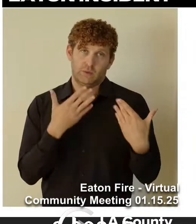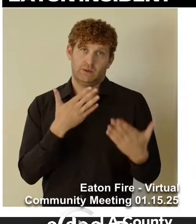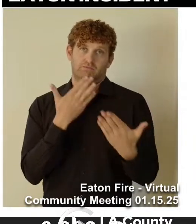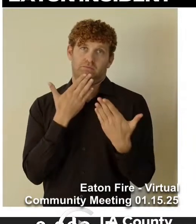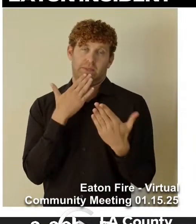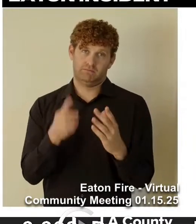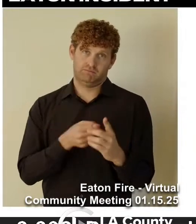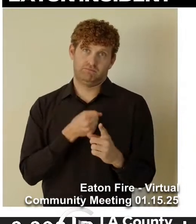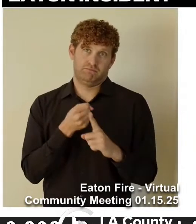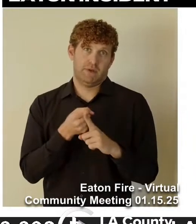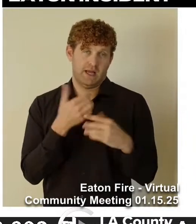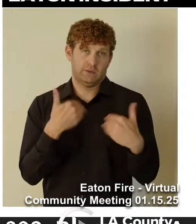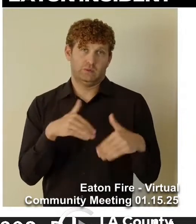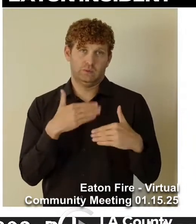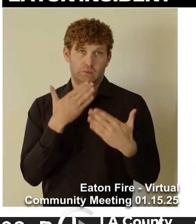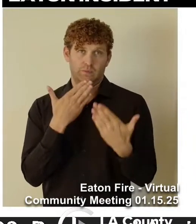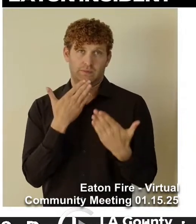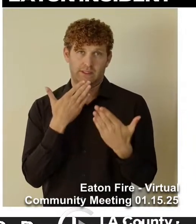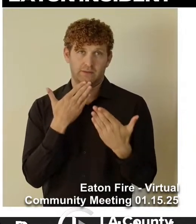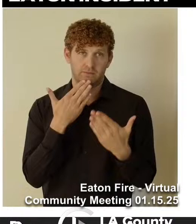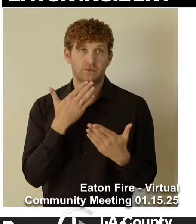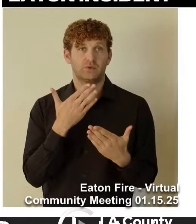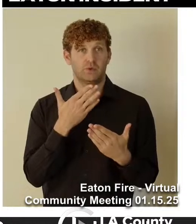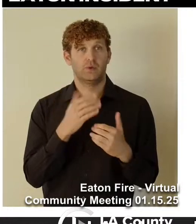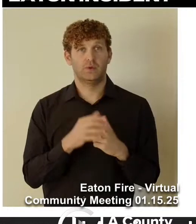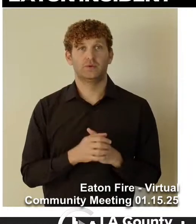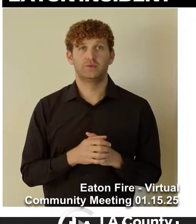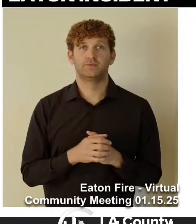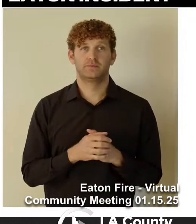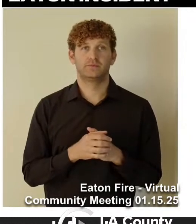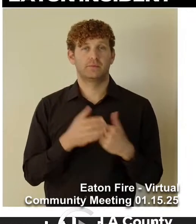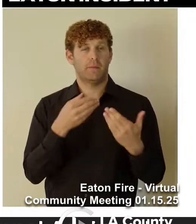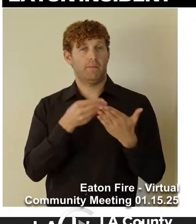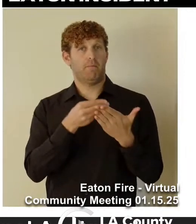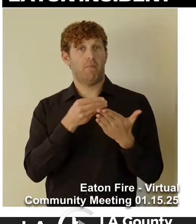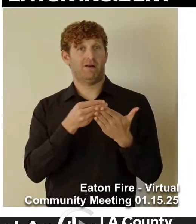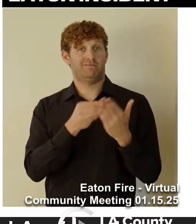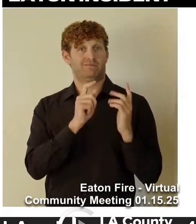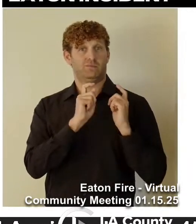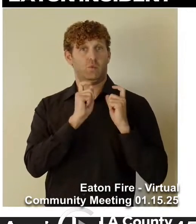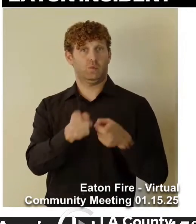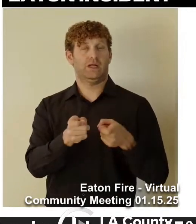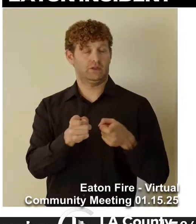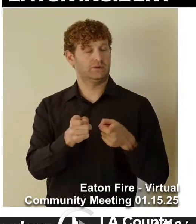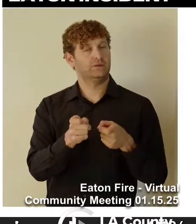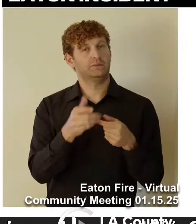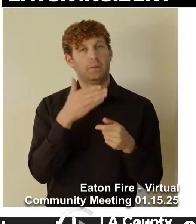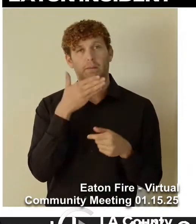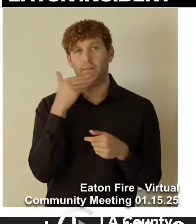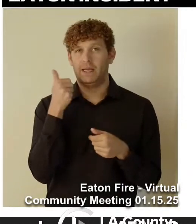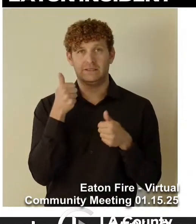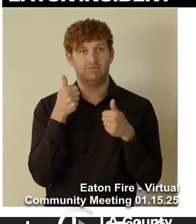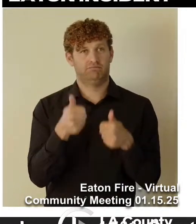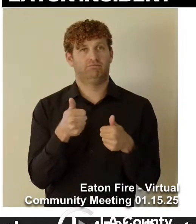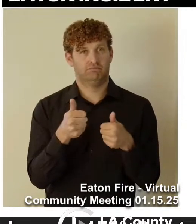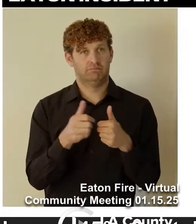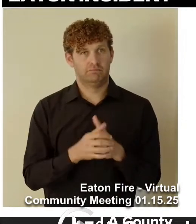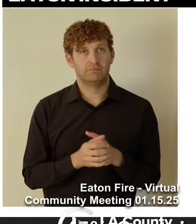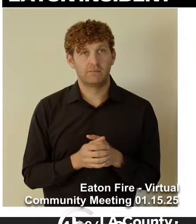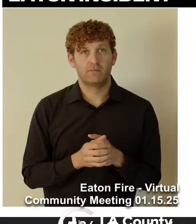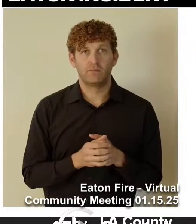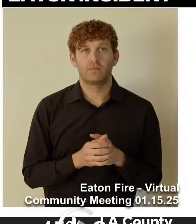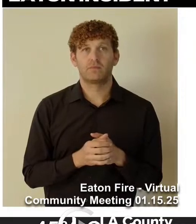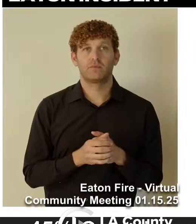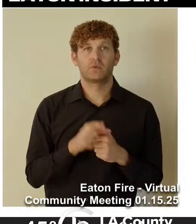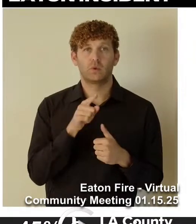to recommend that a financial donation is the best method to help those in need. As you choose